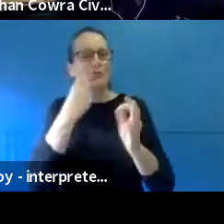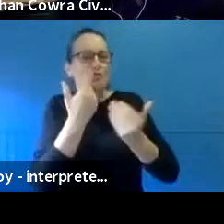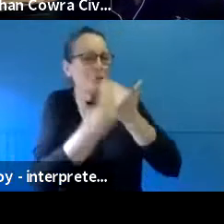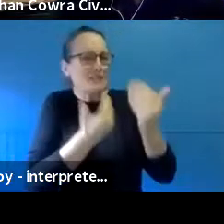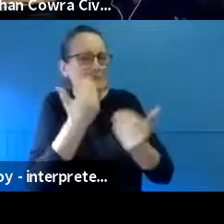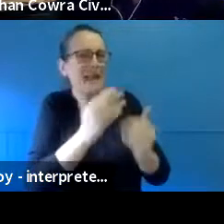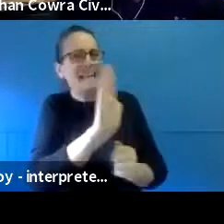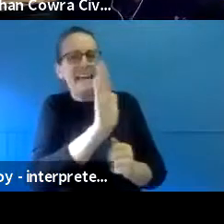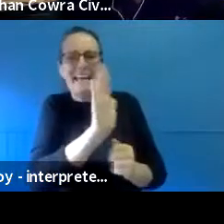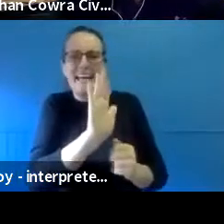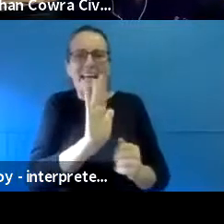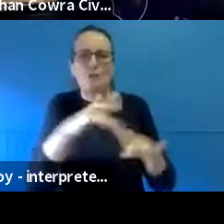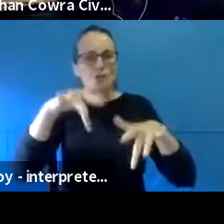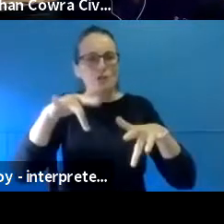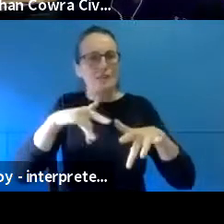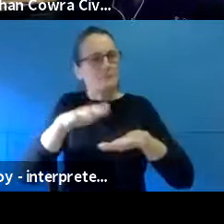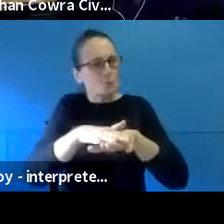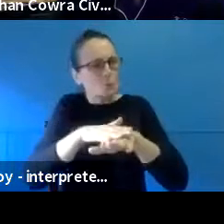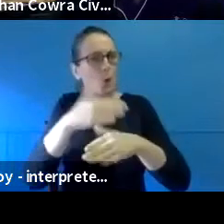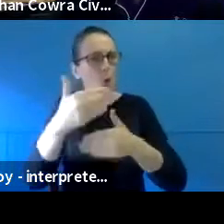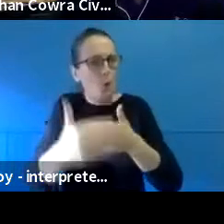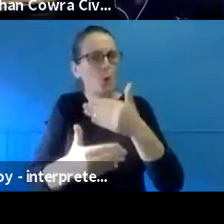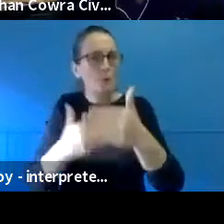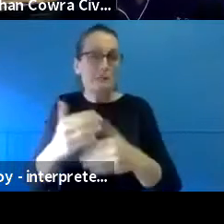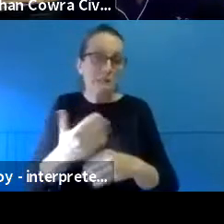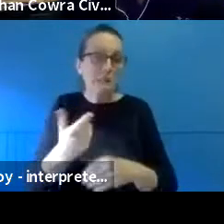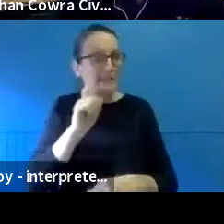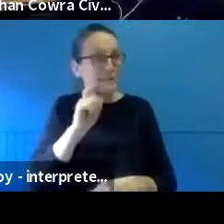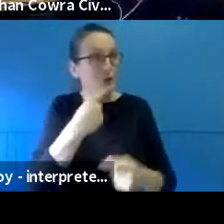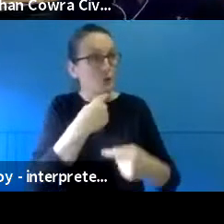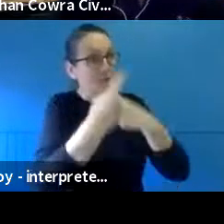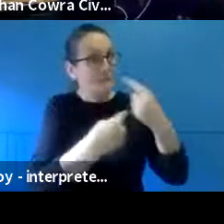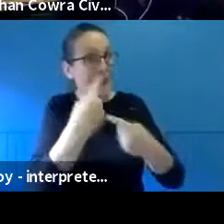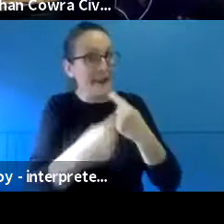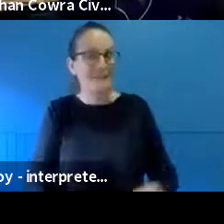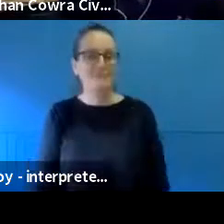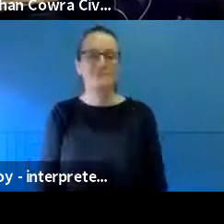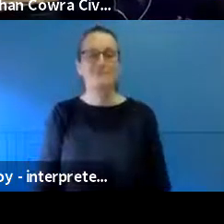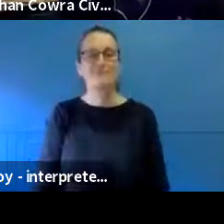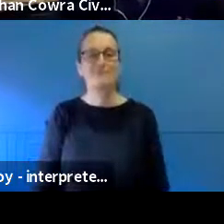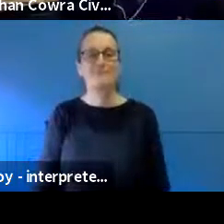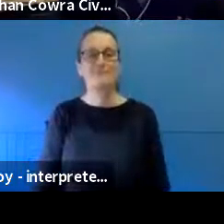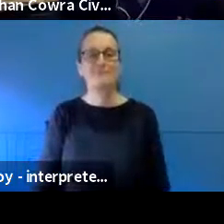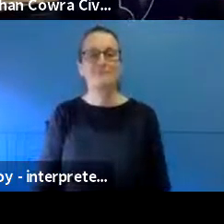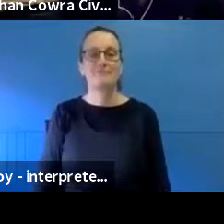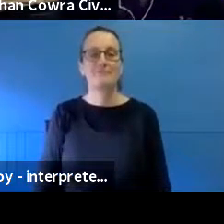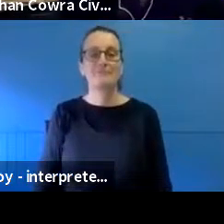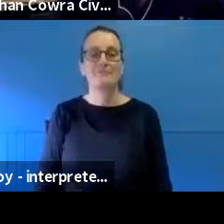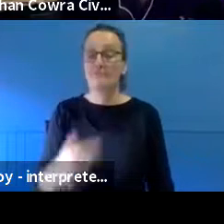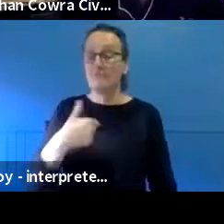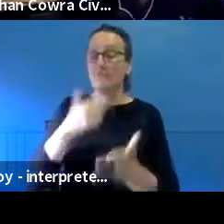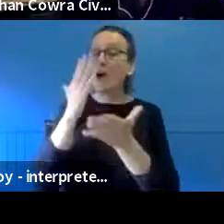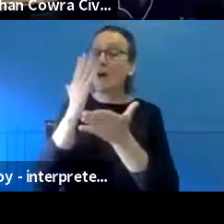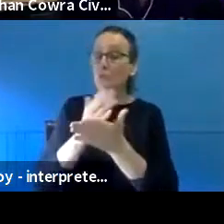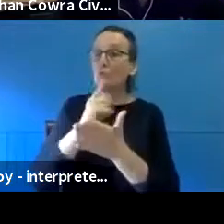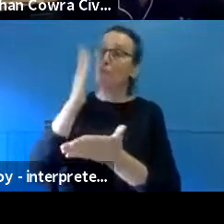that all works, that's fun. I'm sure when that light goes on, it will be fairly